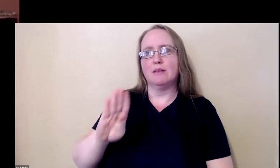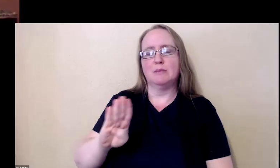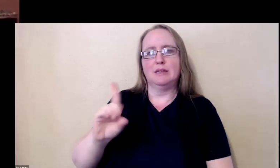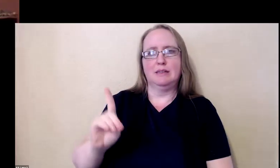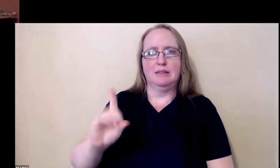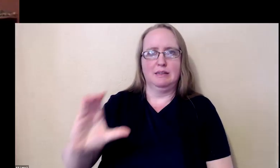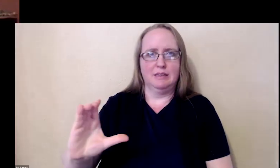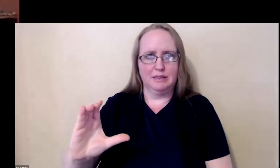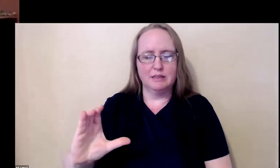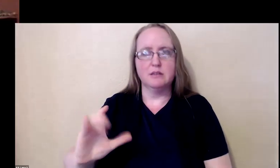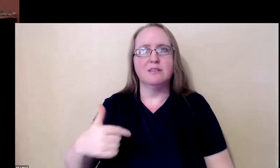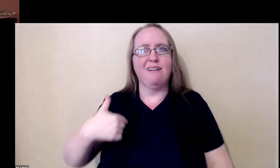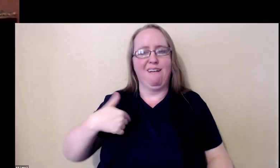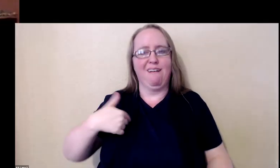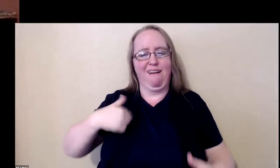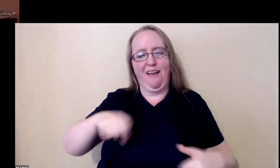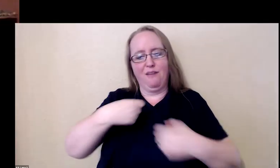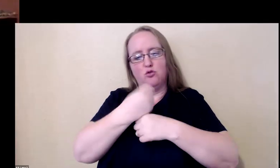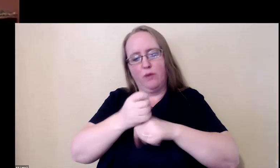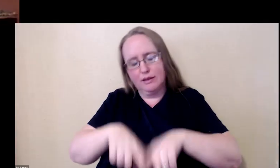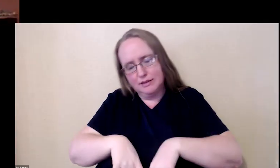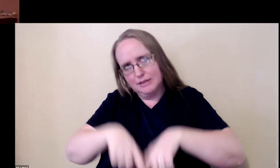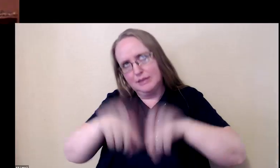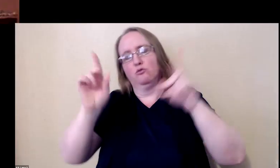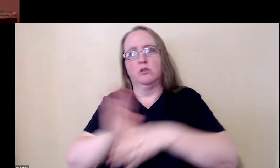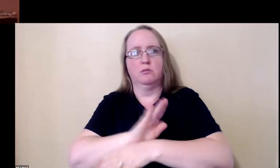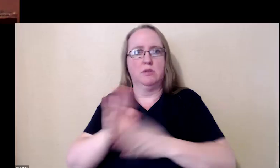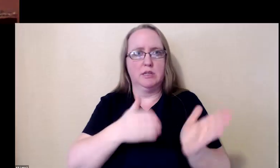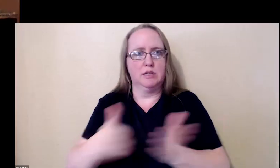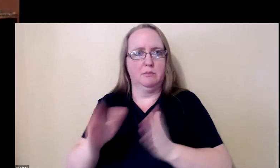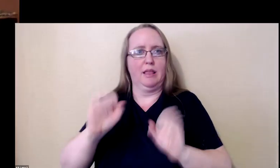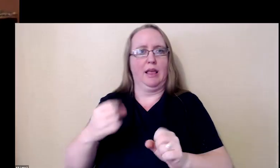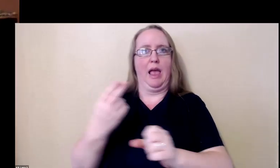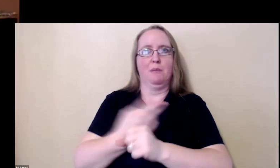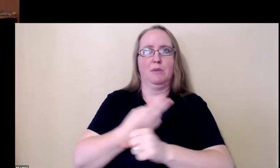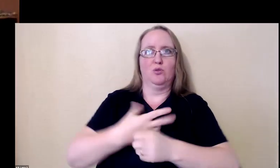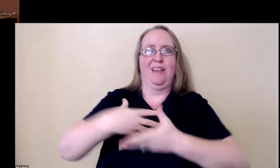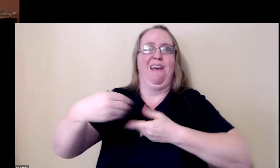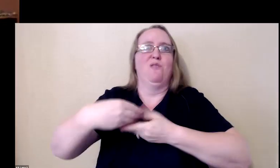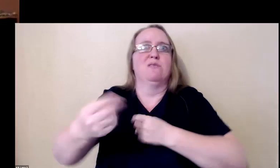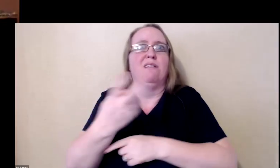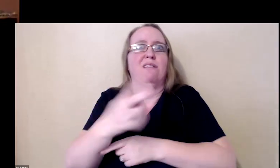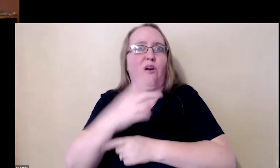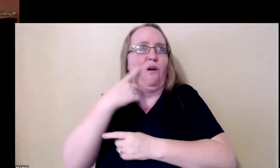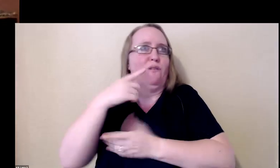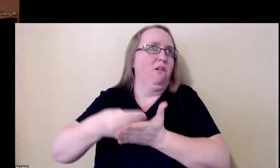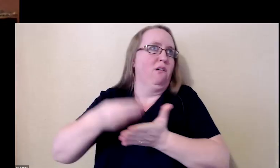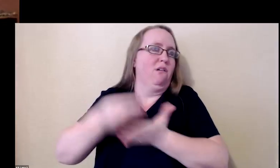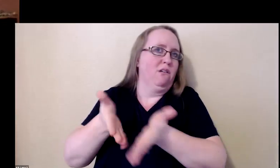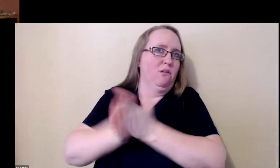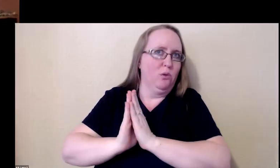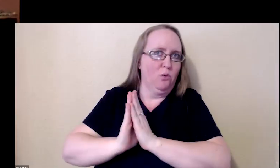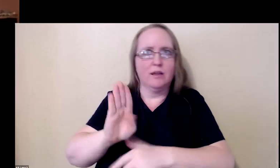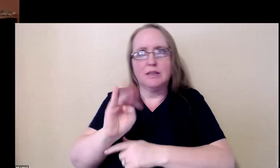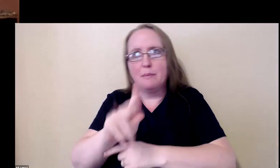SBDC. I have to create a different business plan that can be used outside of VR for funding requests with